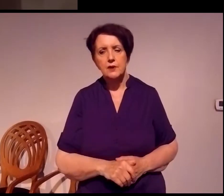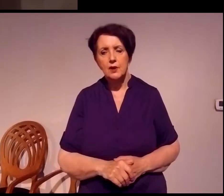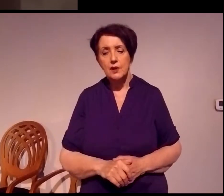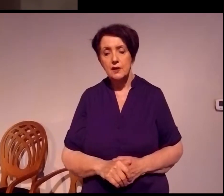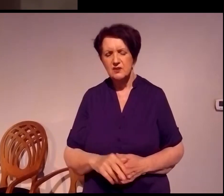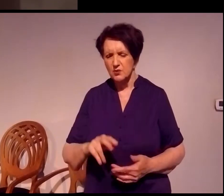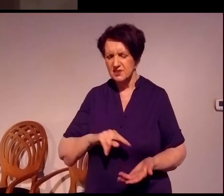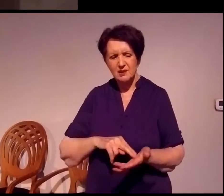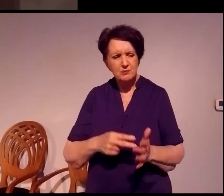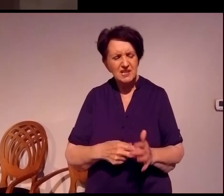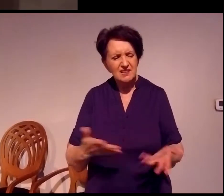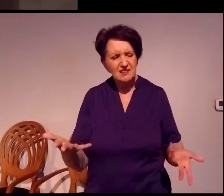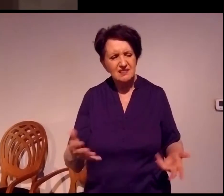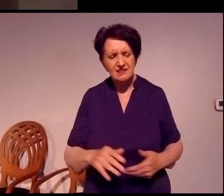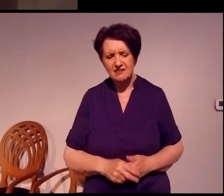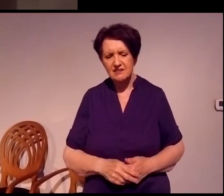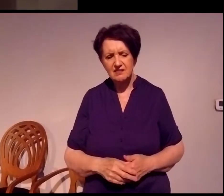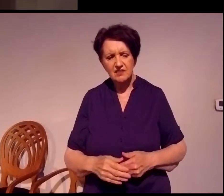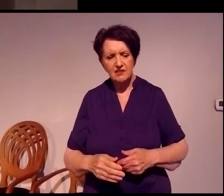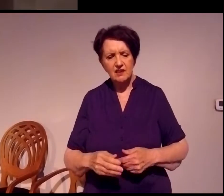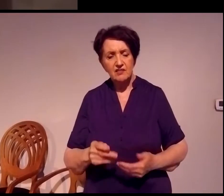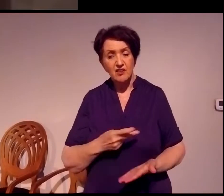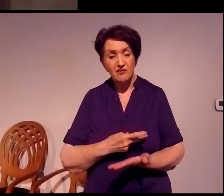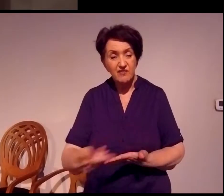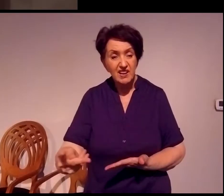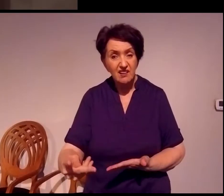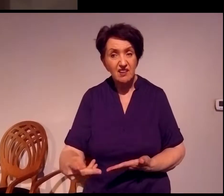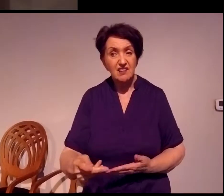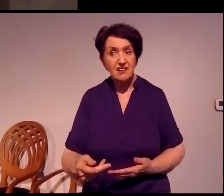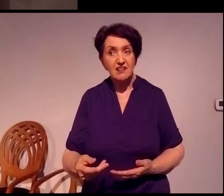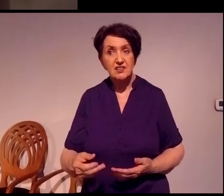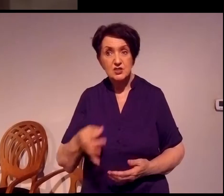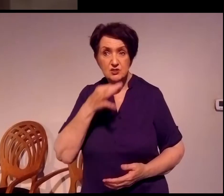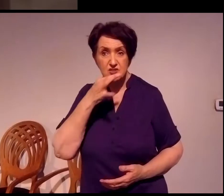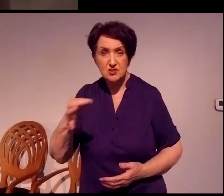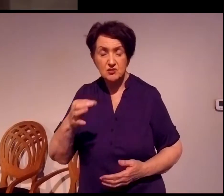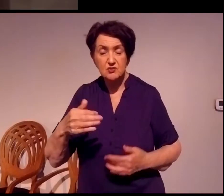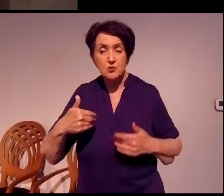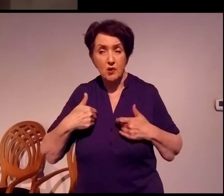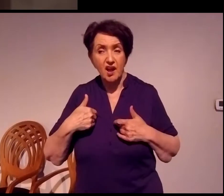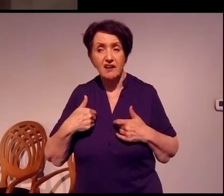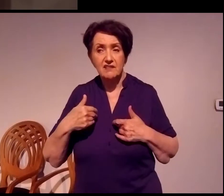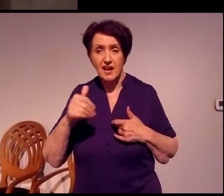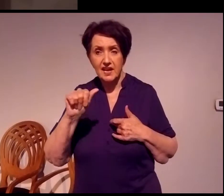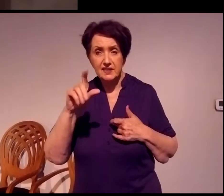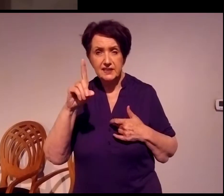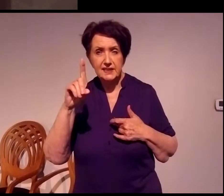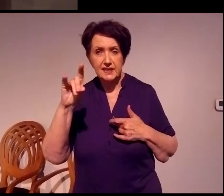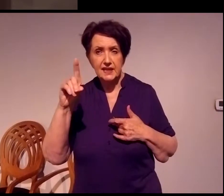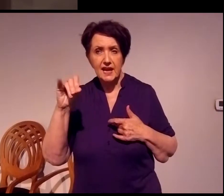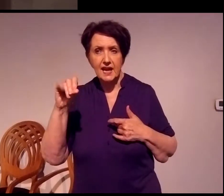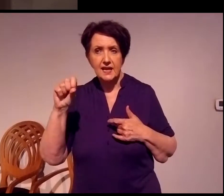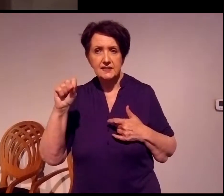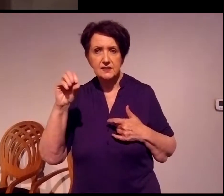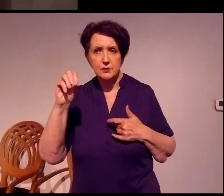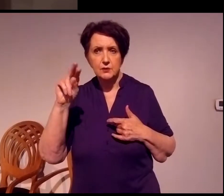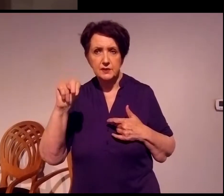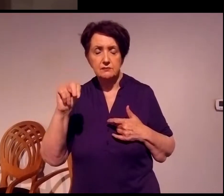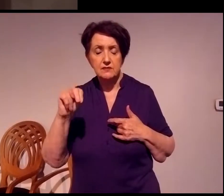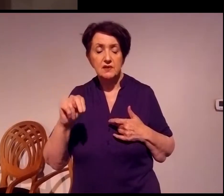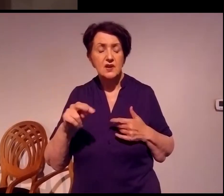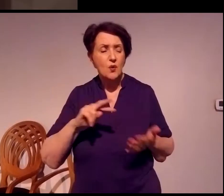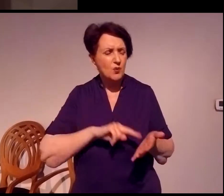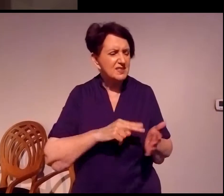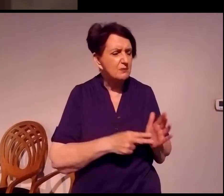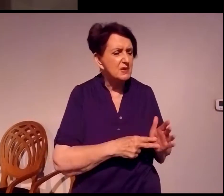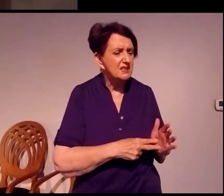your adrenals are failing. You are about to go into Addison's disease. I'm like, whoa, what does that mean? He said, medication for the rest of your life. I